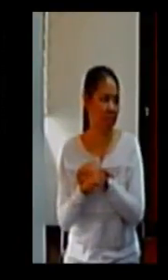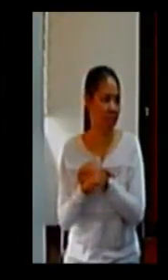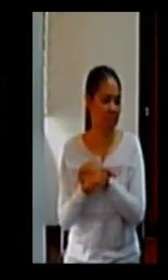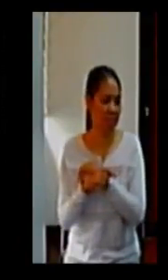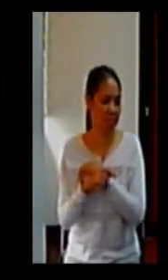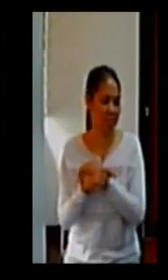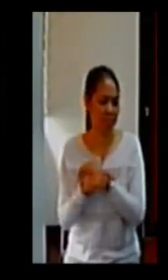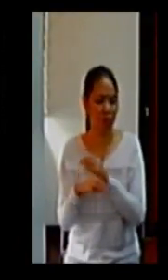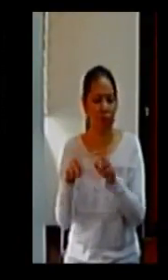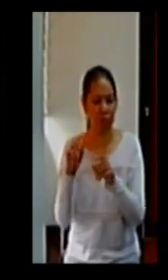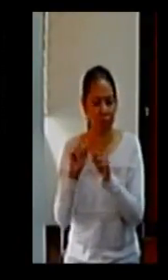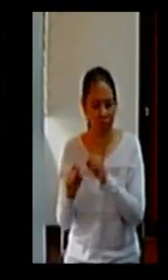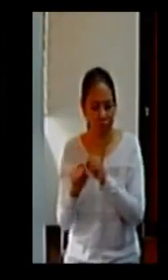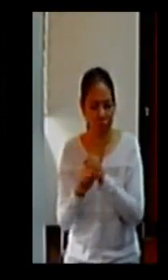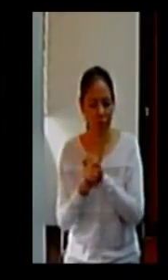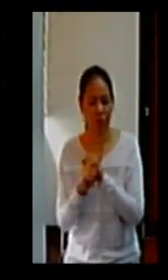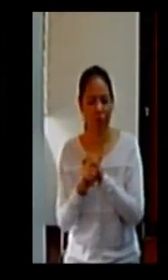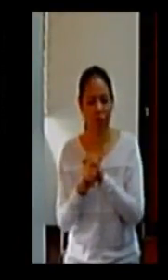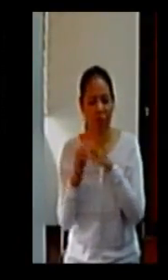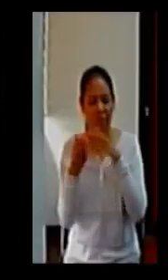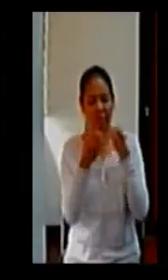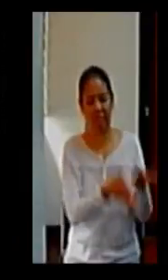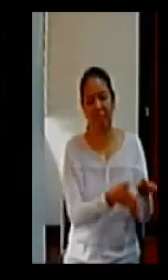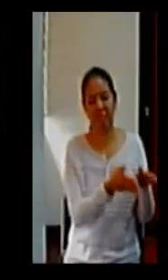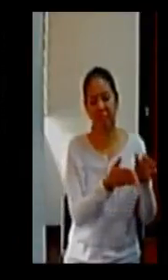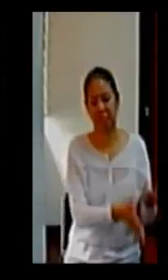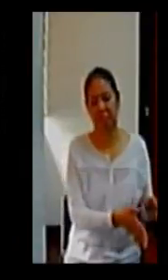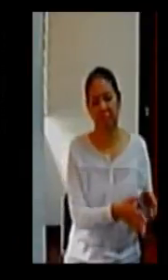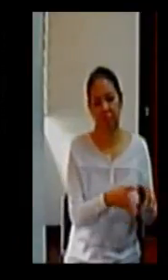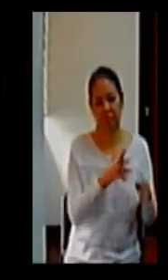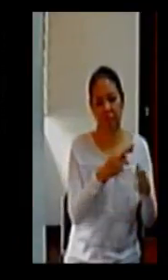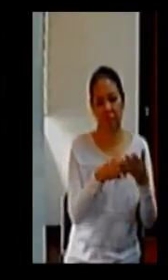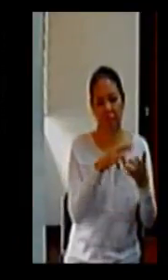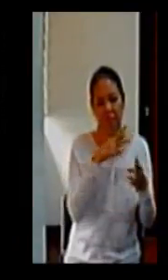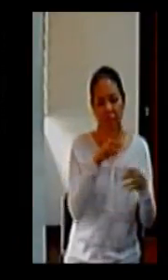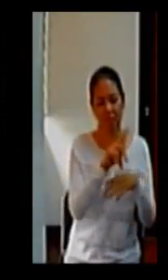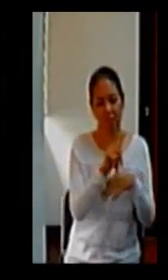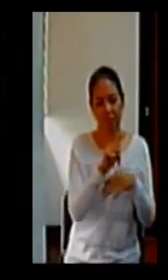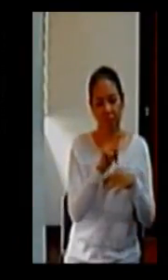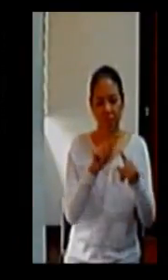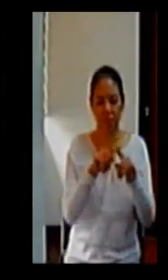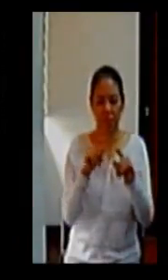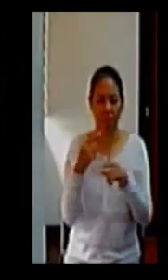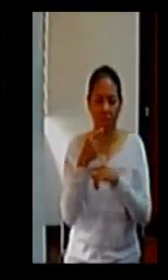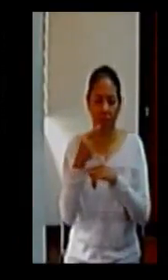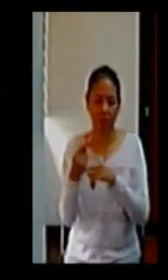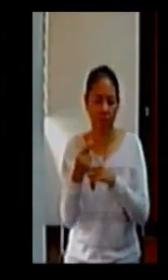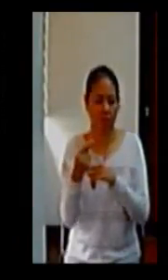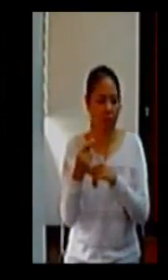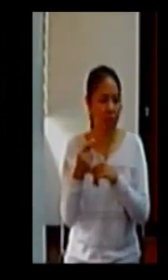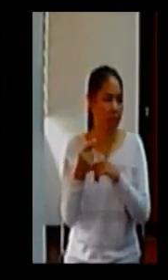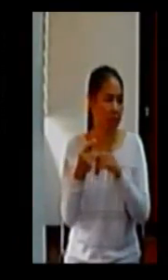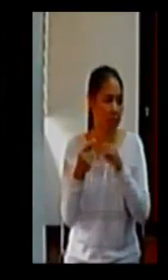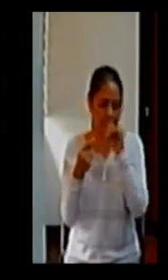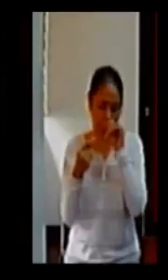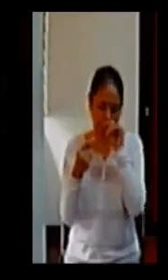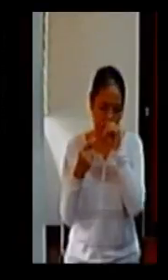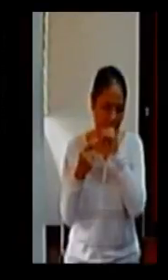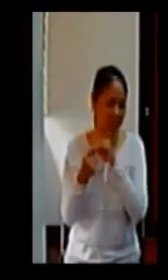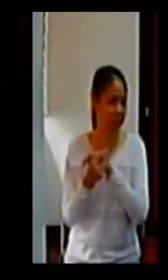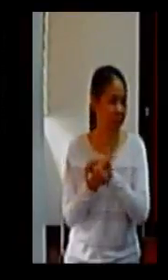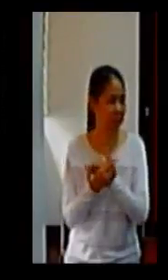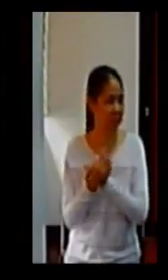yung rice terraces nila kung meron man sila. Pero I will tell you na karamihan sa mga Ifugao, kasi maliit pa yung mga tao noon,